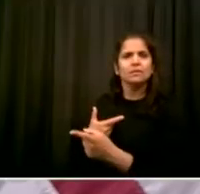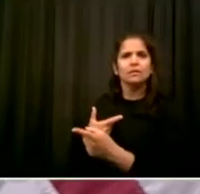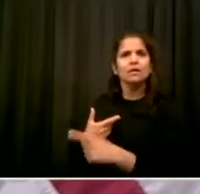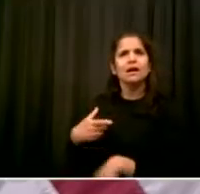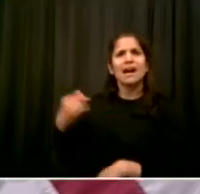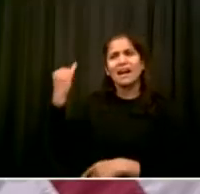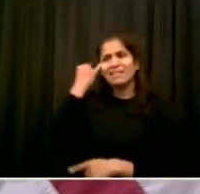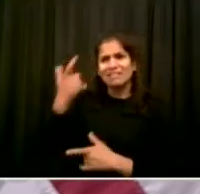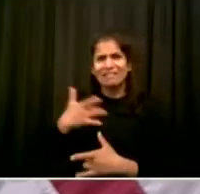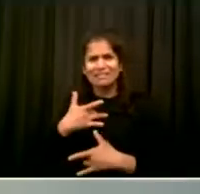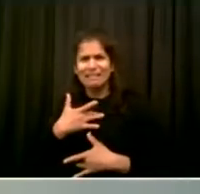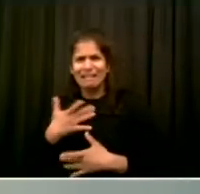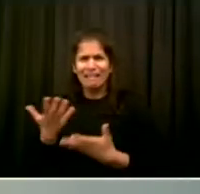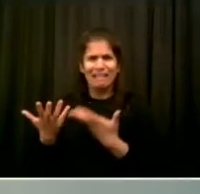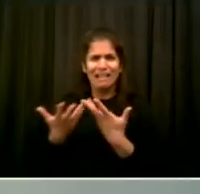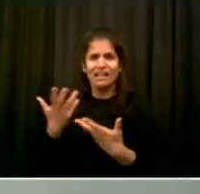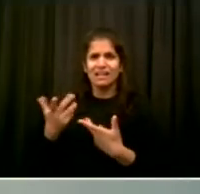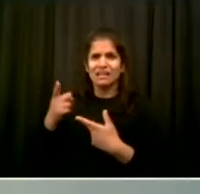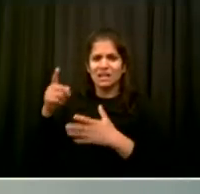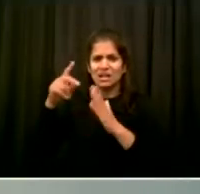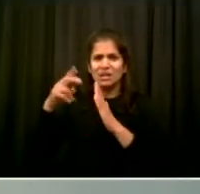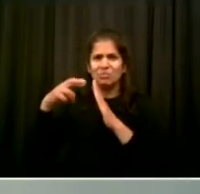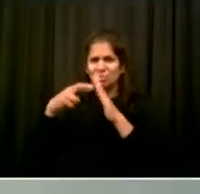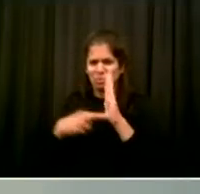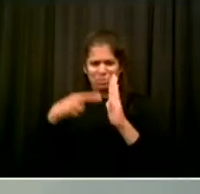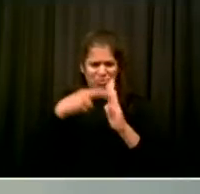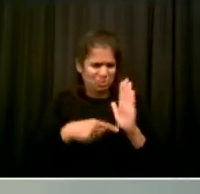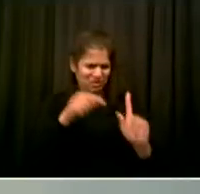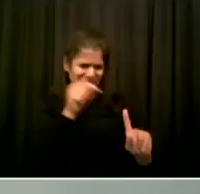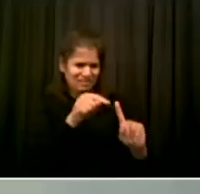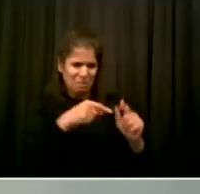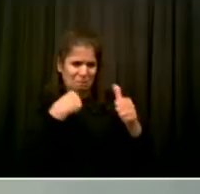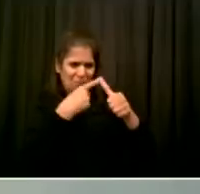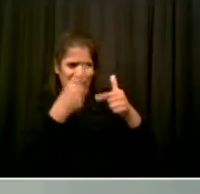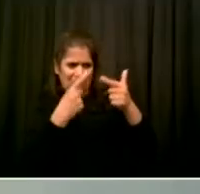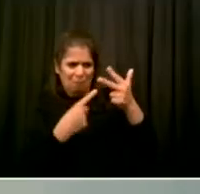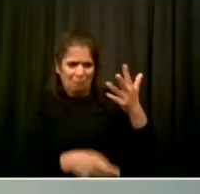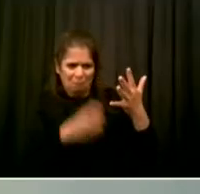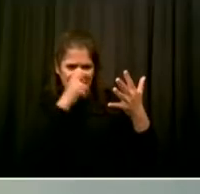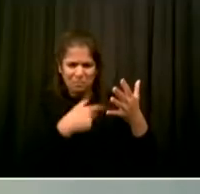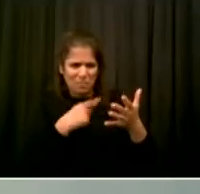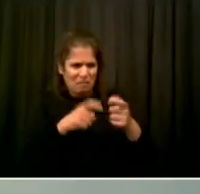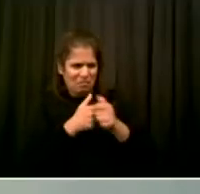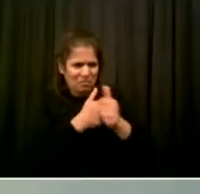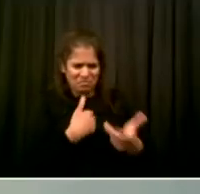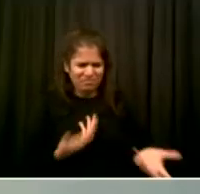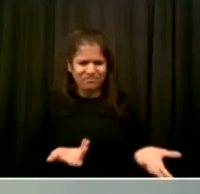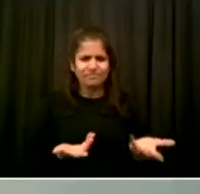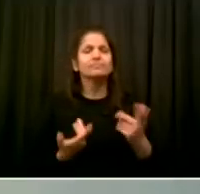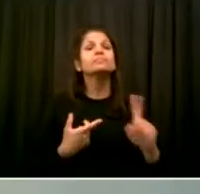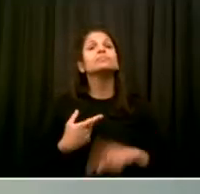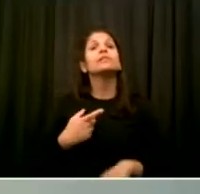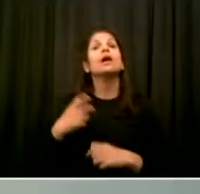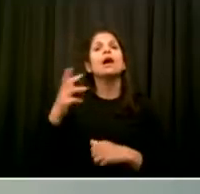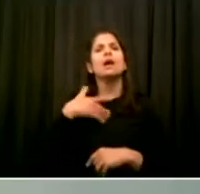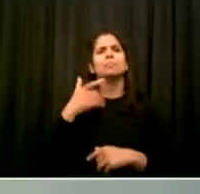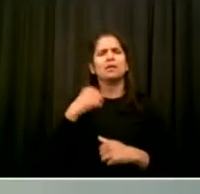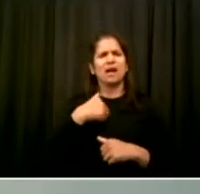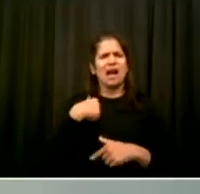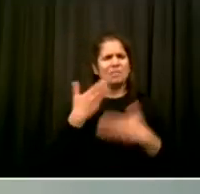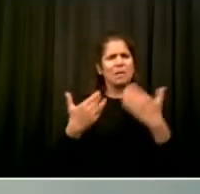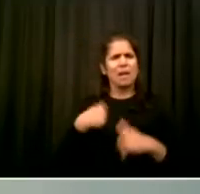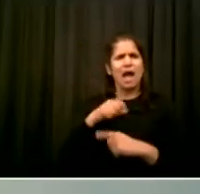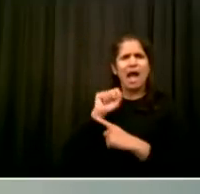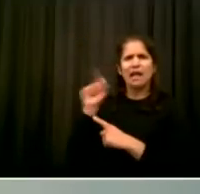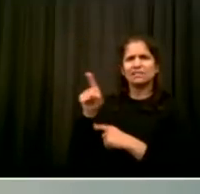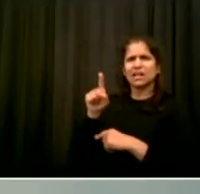Thanks, Mr. Mayor. I may also ask Dr. Long to help, because my experience has not included this. When my